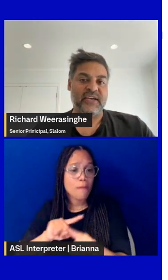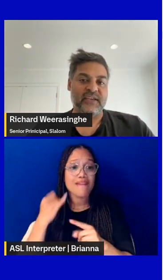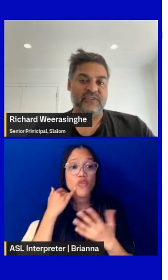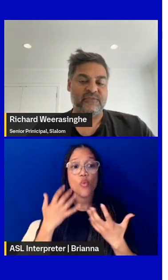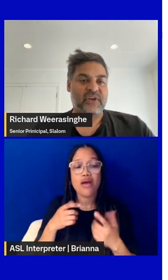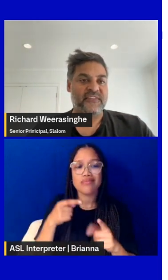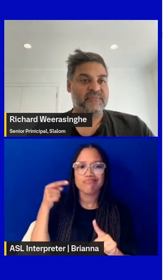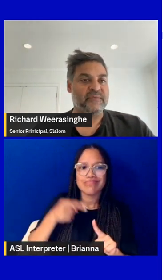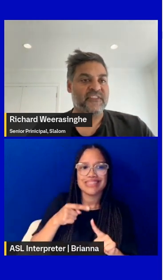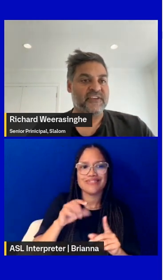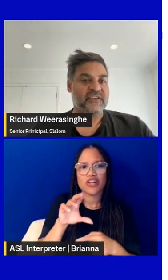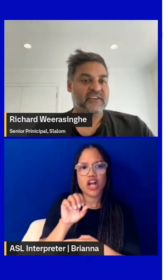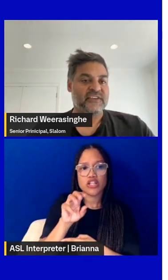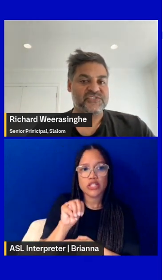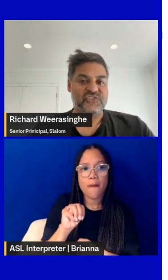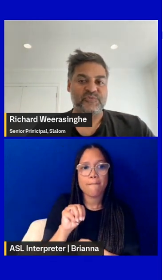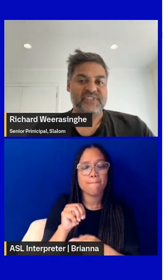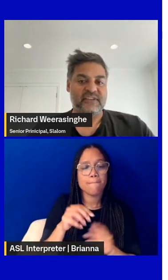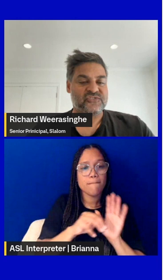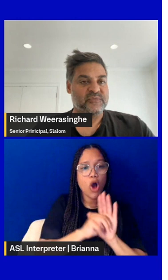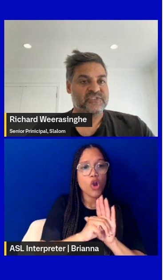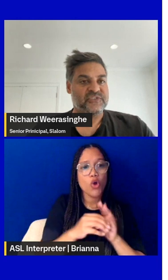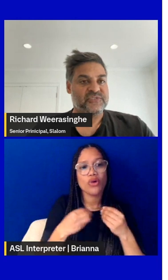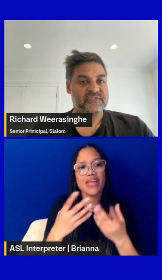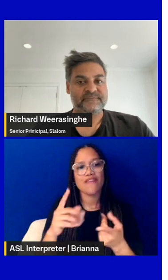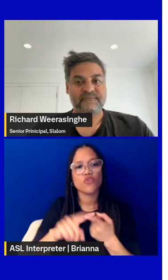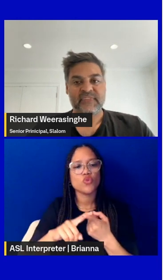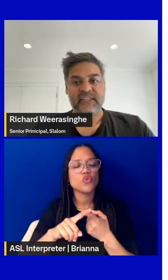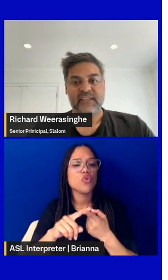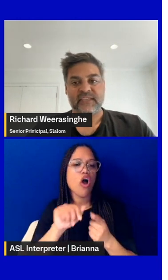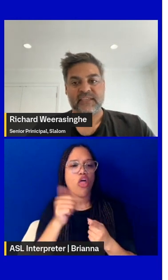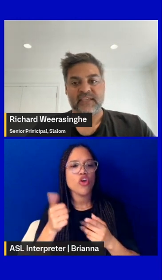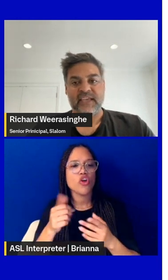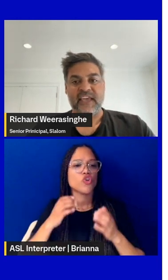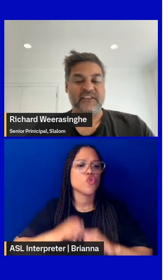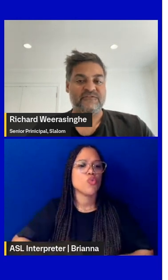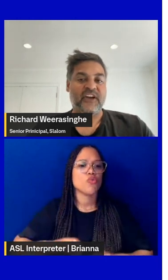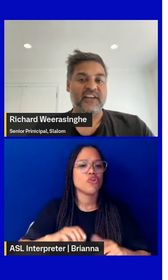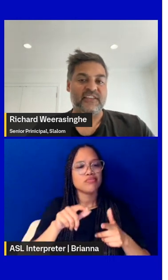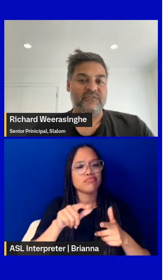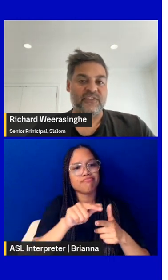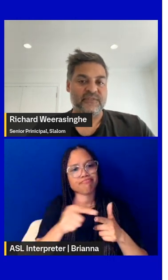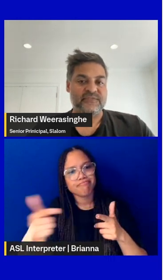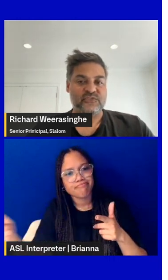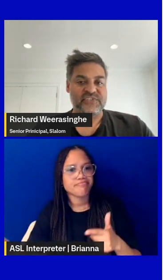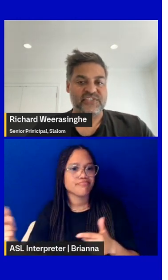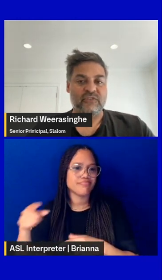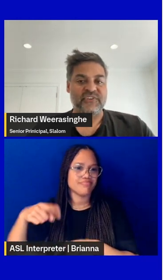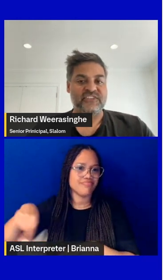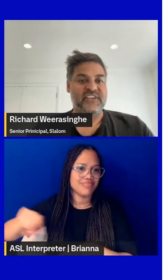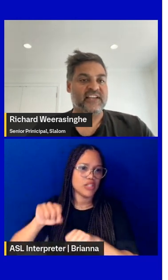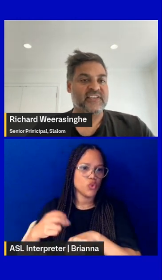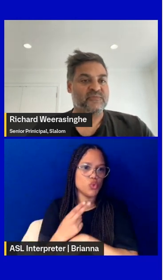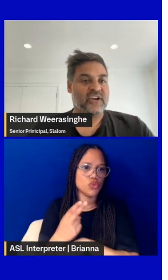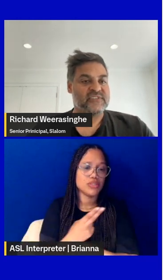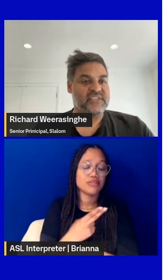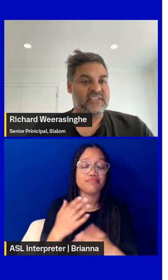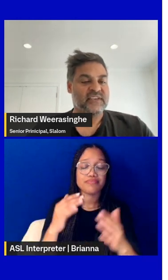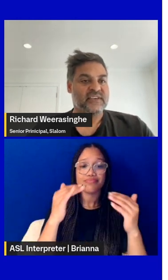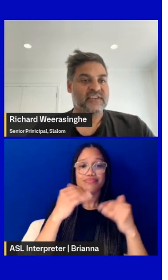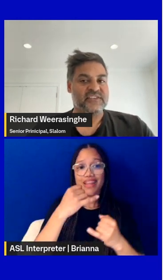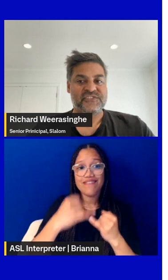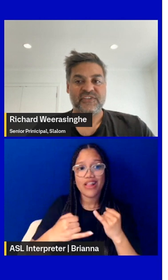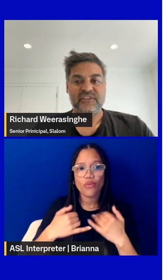to other consumers downstream to use. And then finally, there's always the confidentiality and